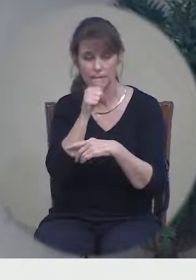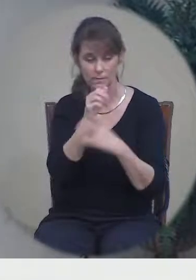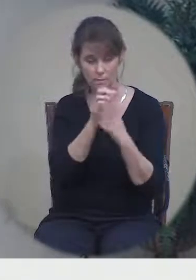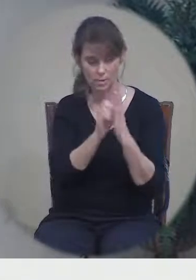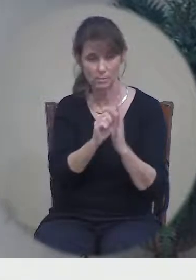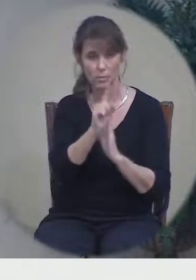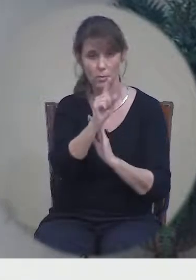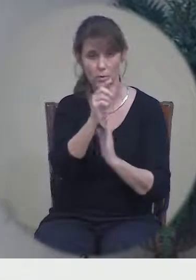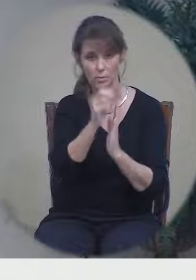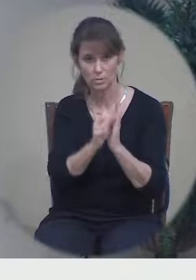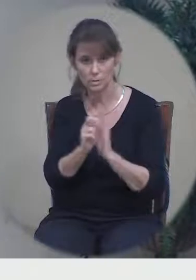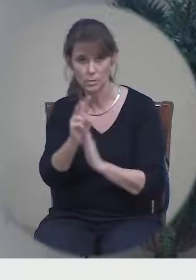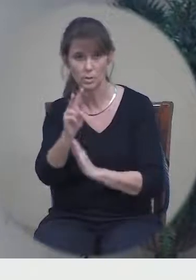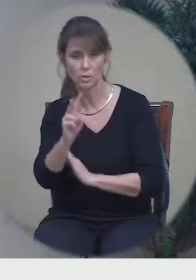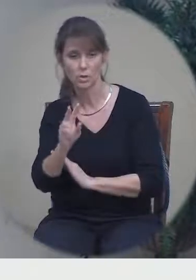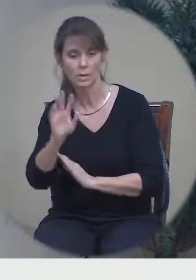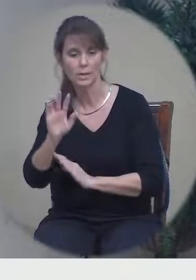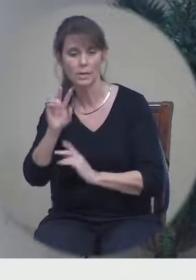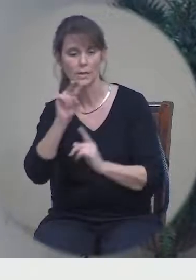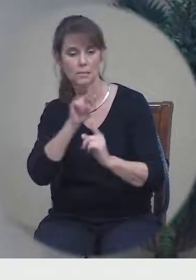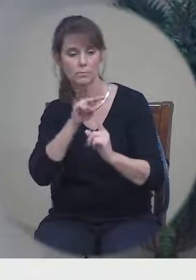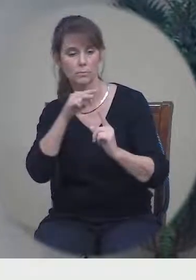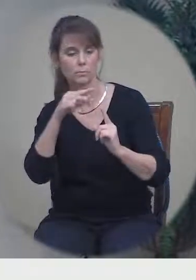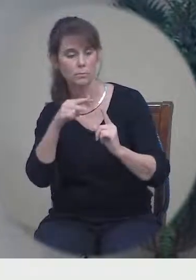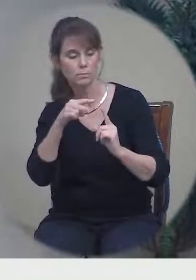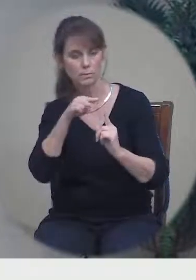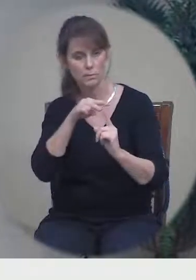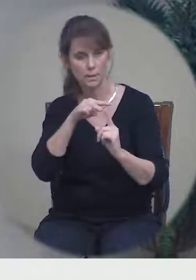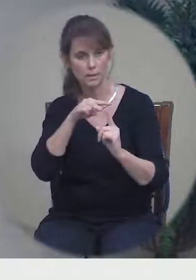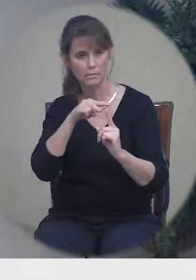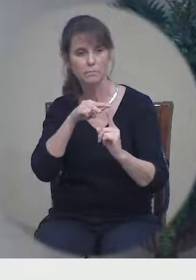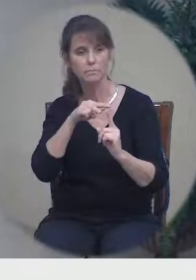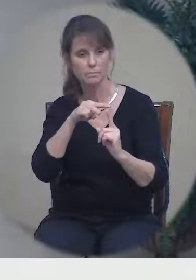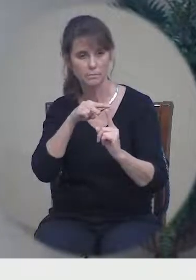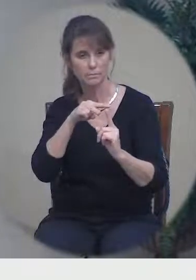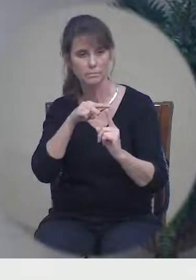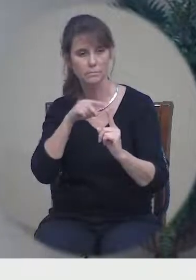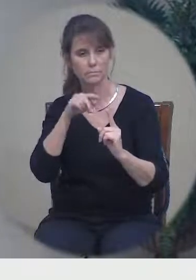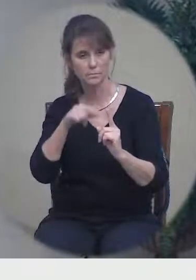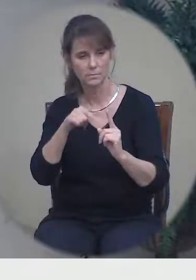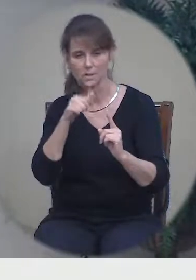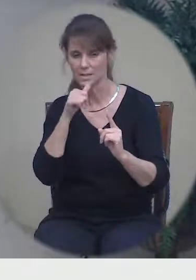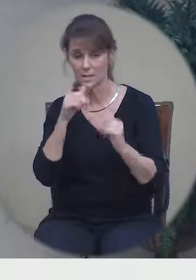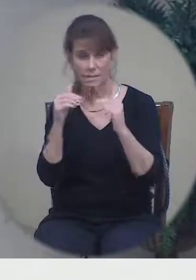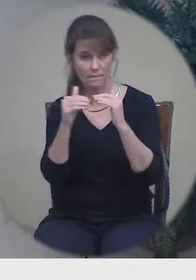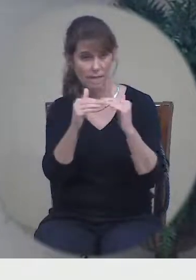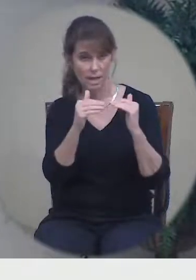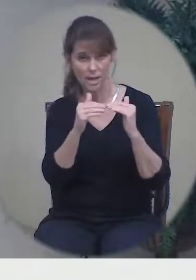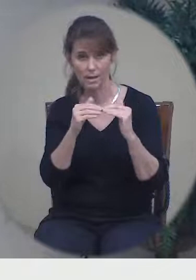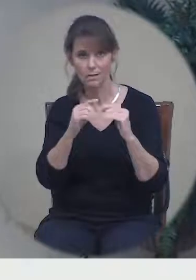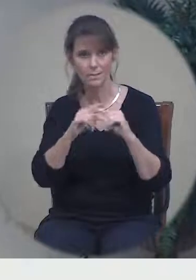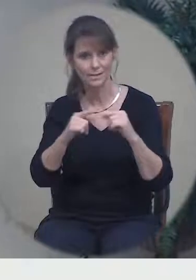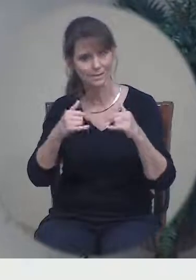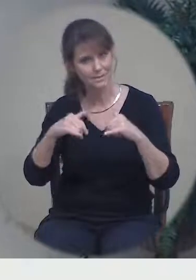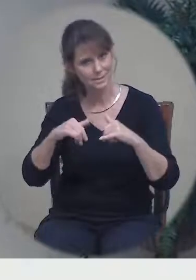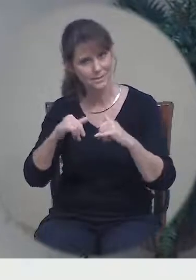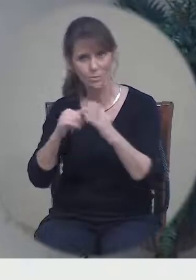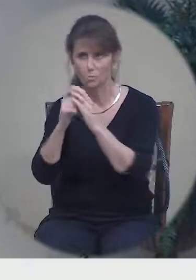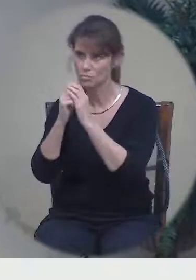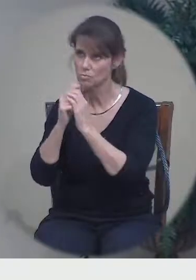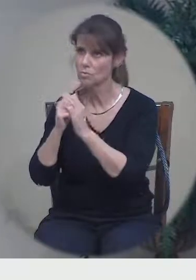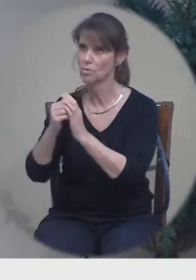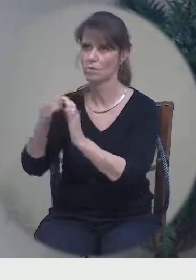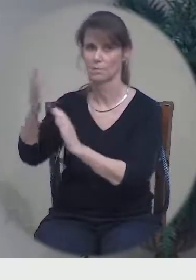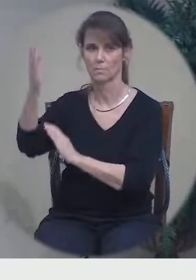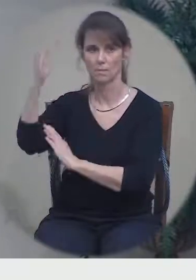2, he could have a perspective that even in the midst of all this unfairness, he could still worship God based upon his